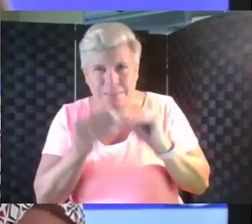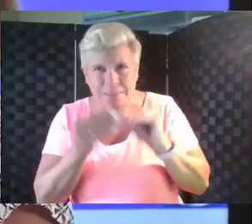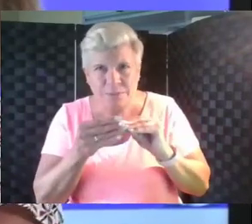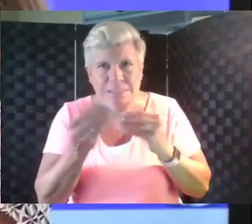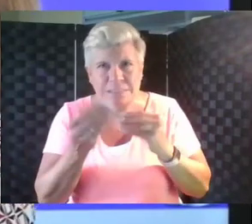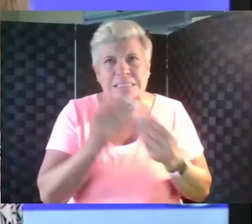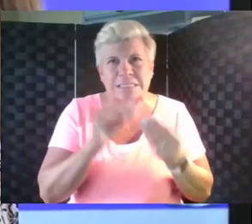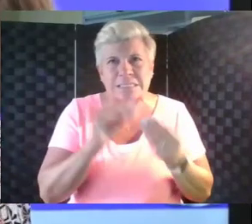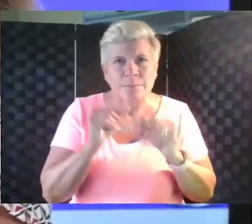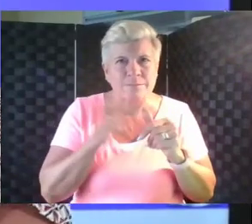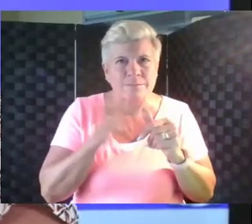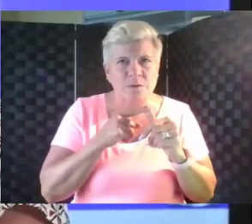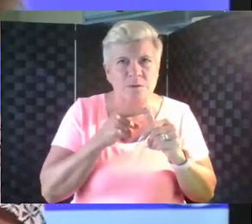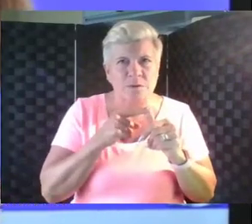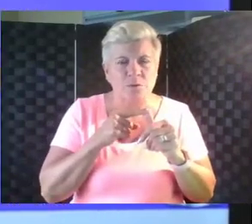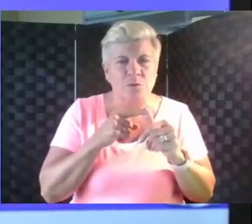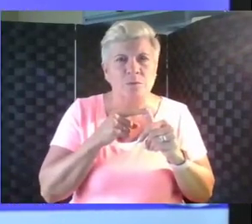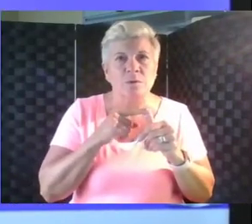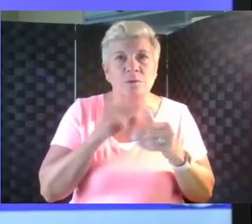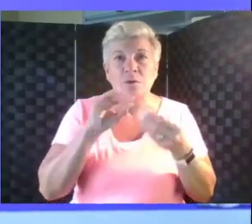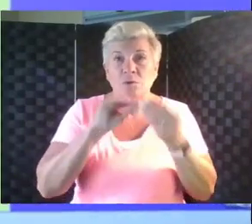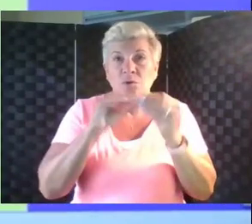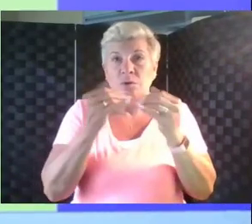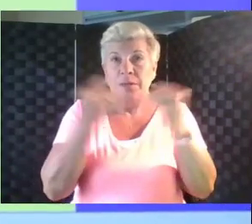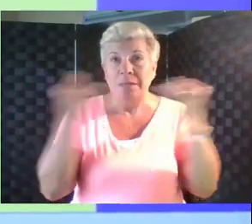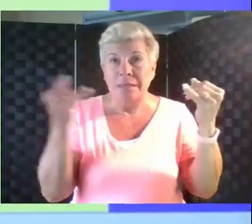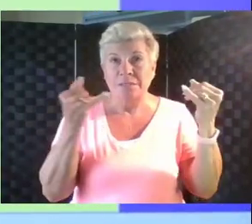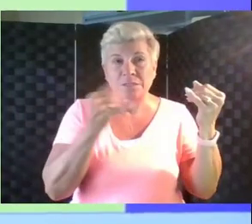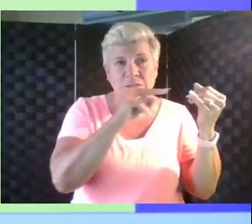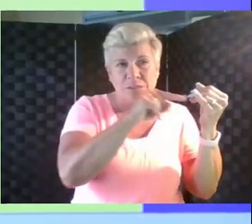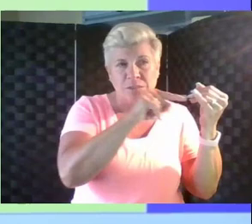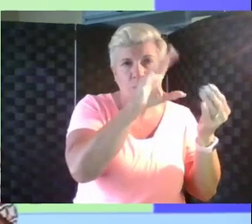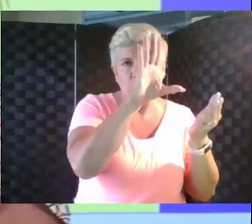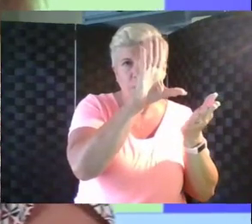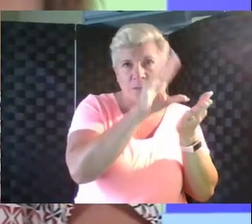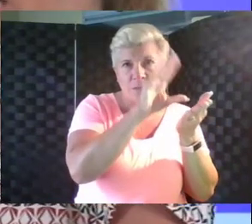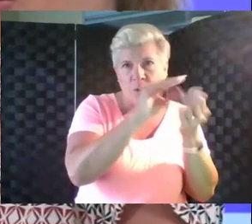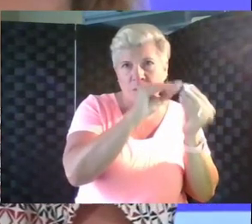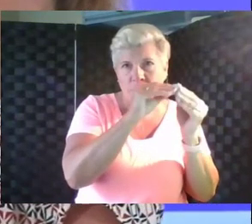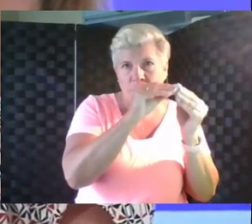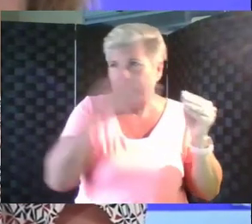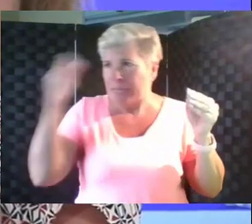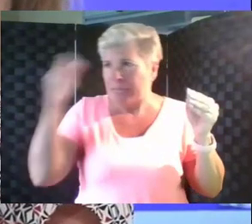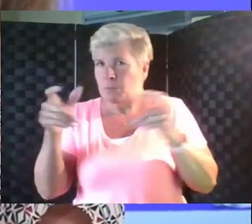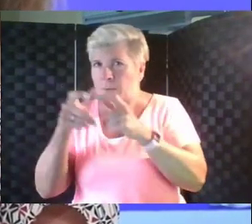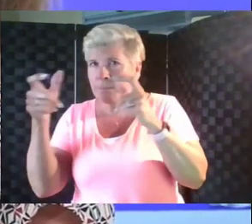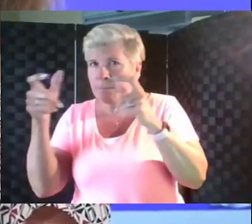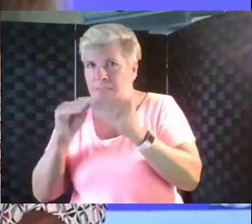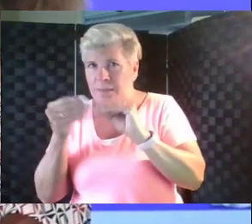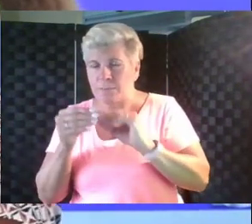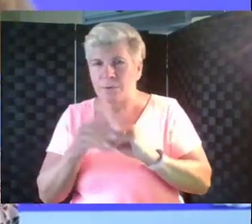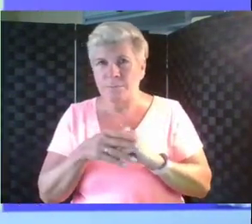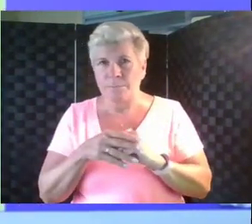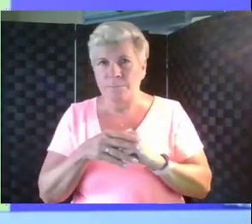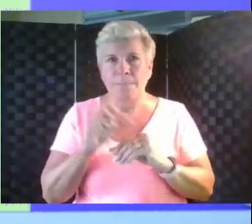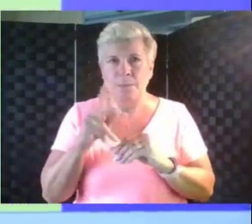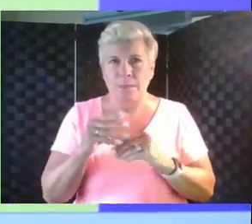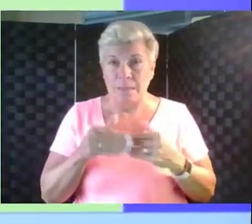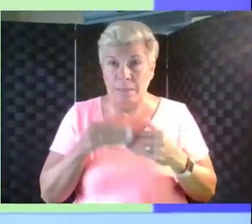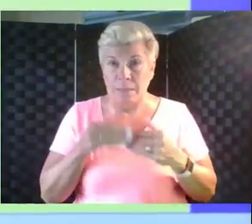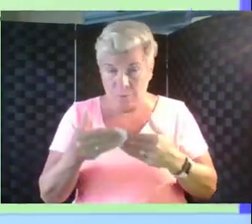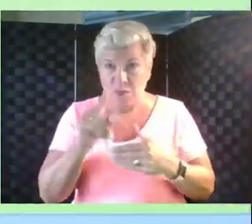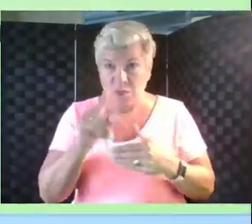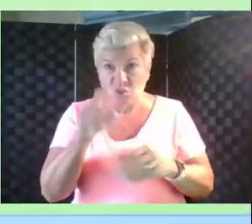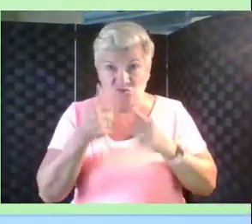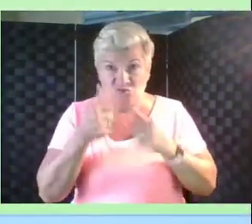first. Remember that your problem is going, or your number line is going to start with your small number and it's going to end with your large number. All right, here we